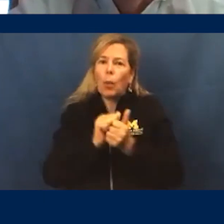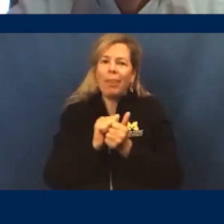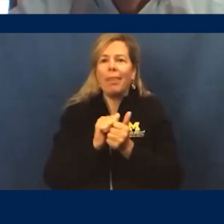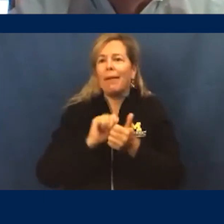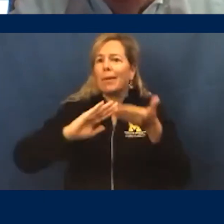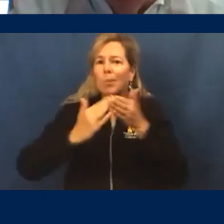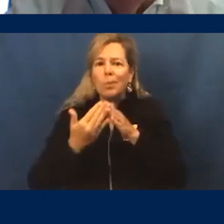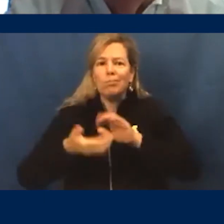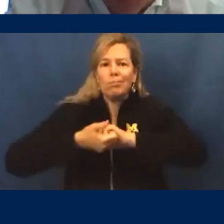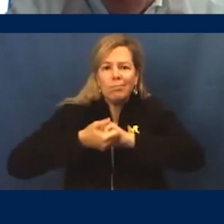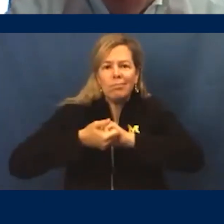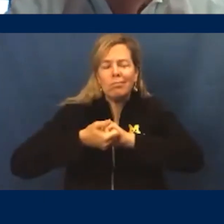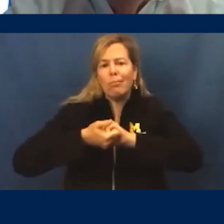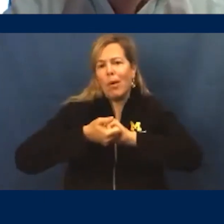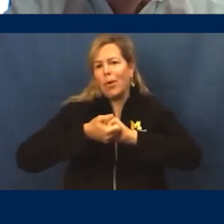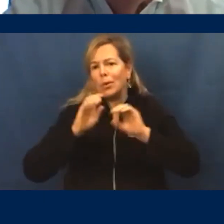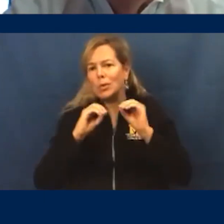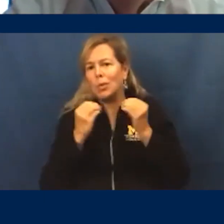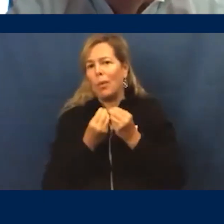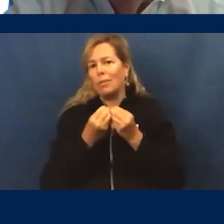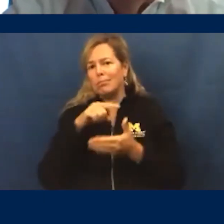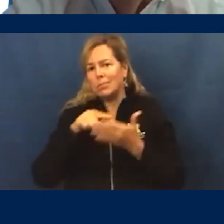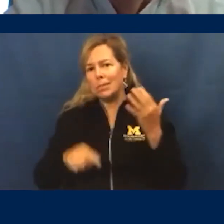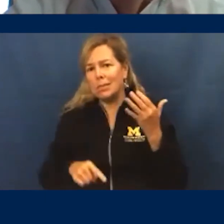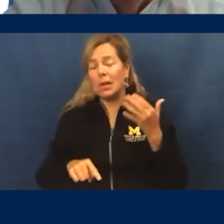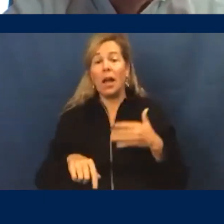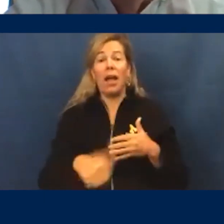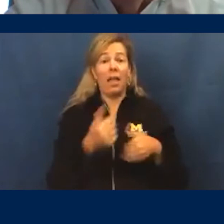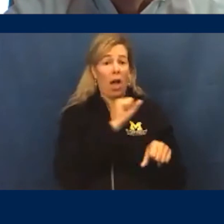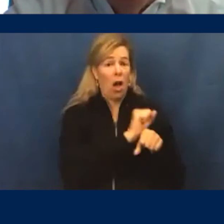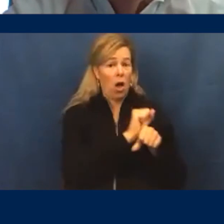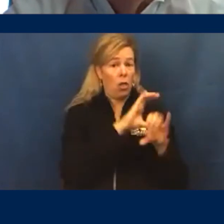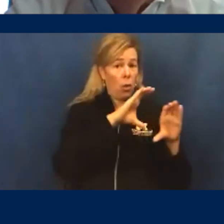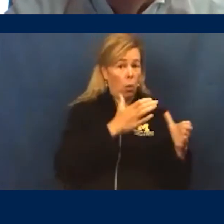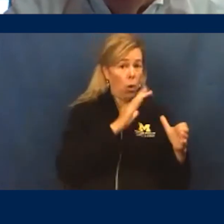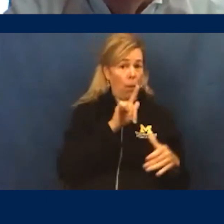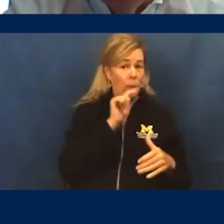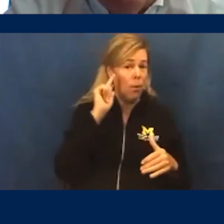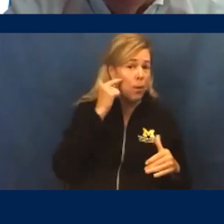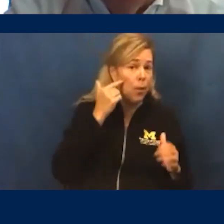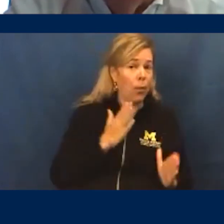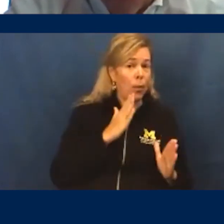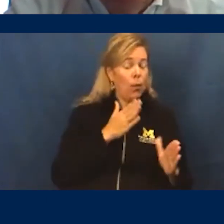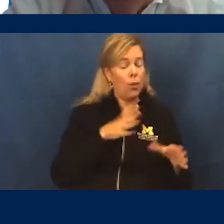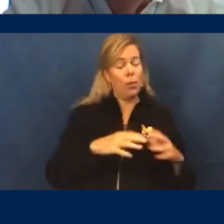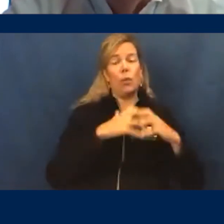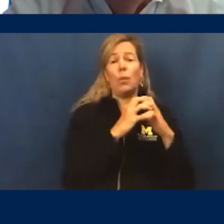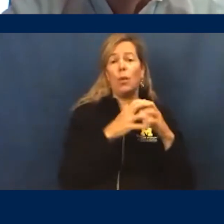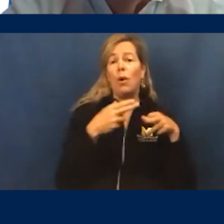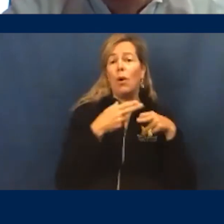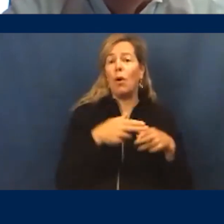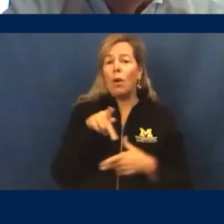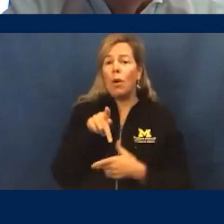organizations, among many others. The other work group that Lieutenant Governor formed has been called Primary Care Connections, which,